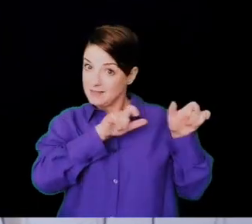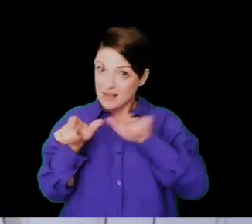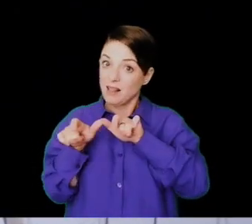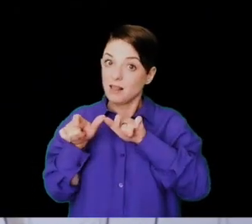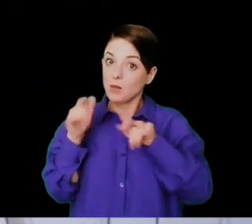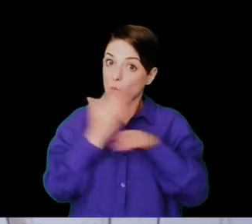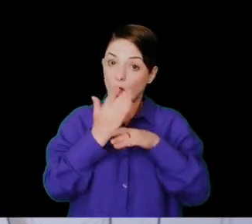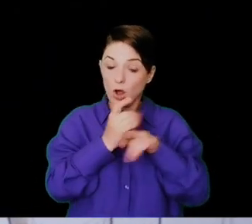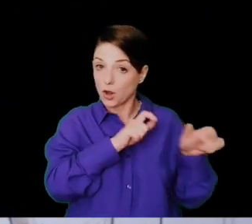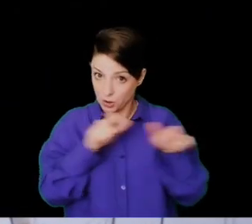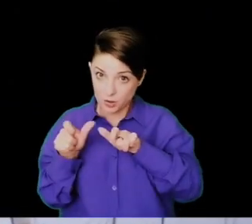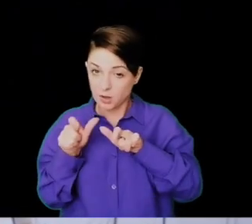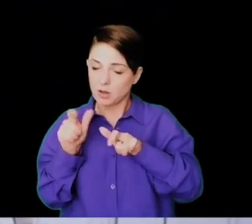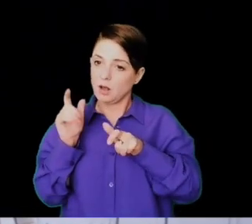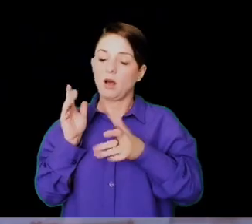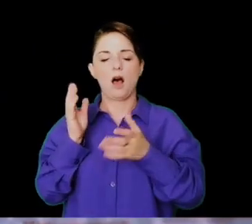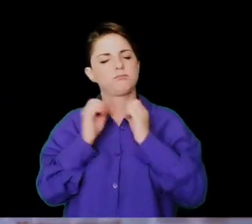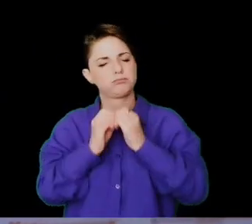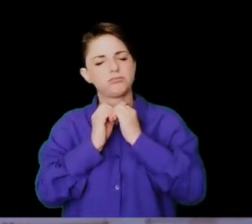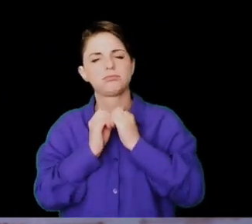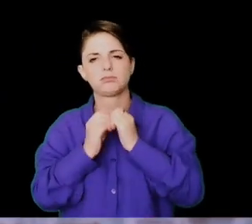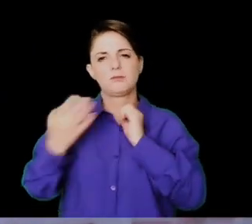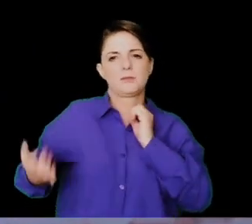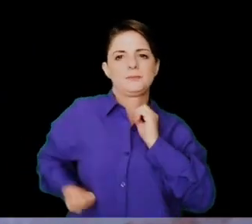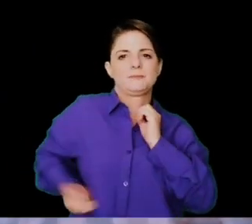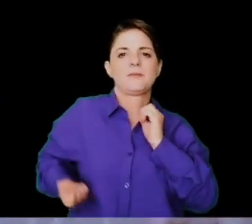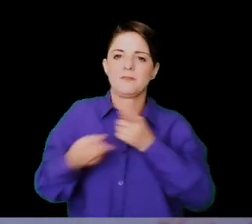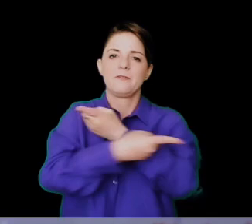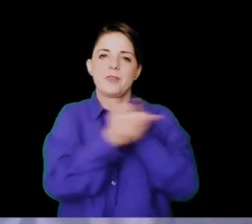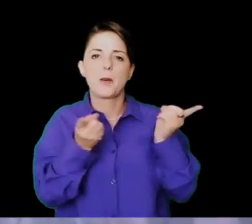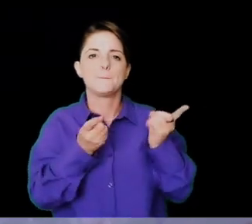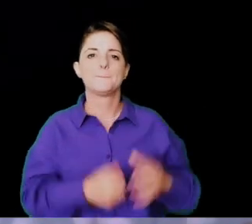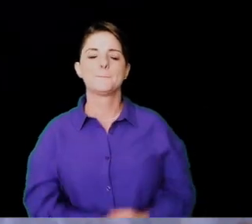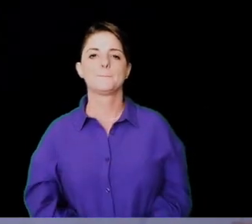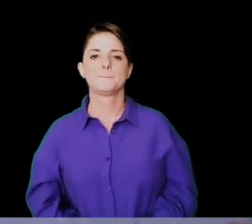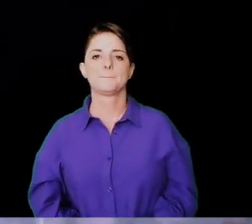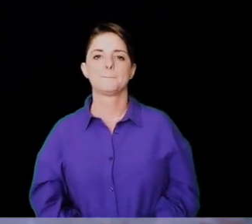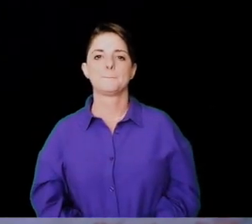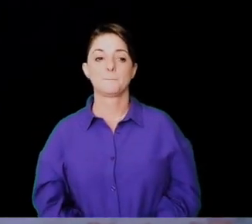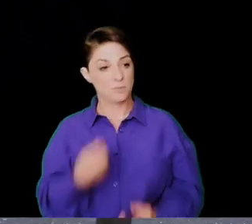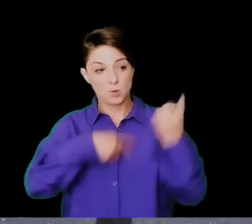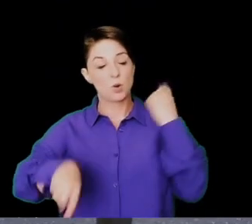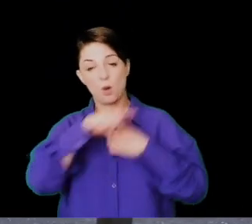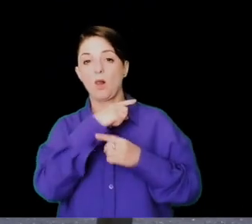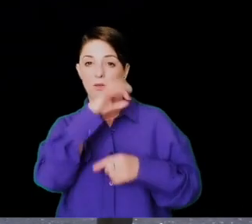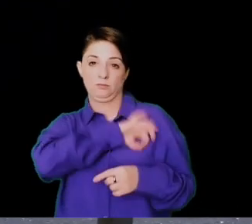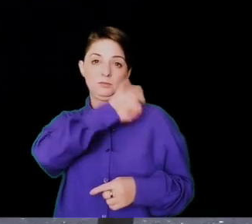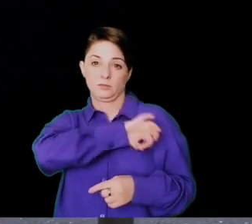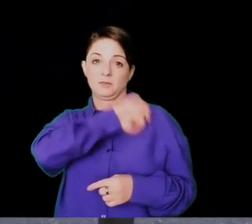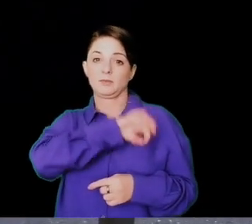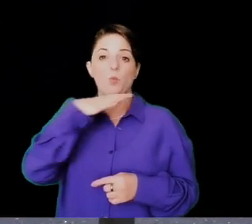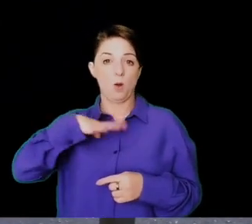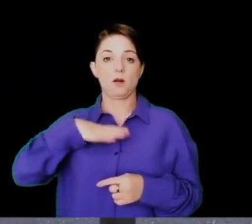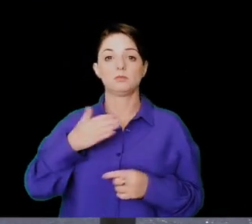the oyster fishery still fish in the area today, and therefore it provides a valuable source of income for them. It's in